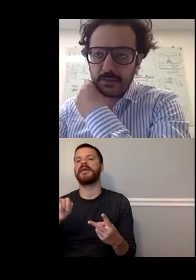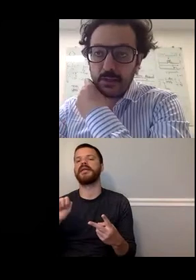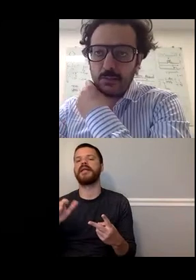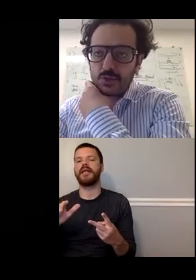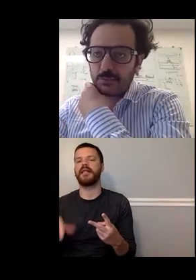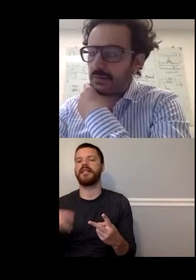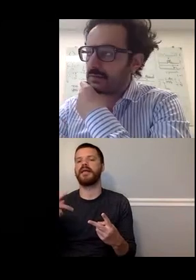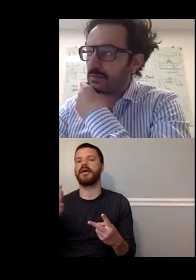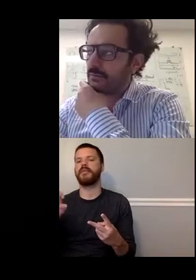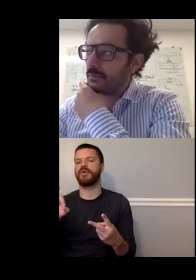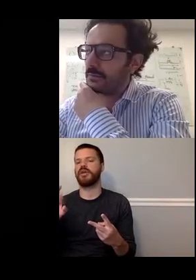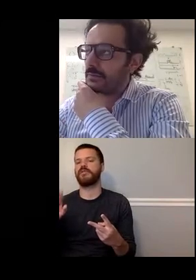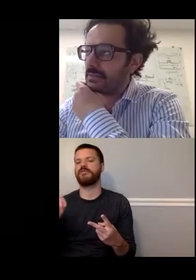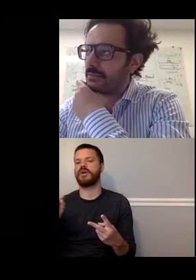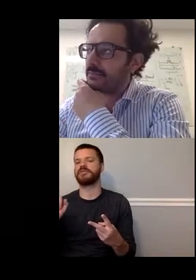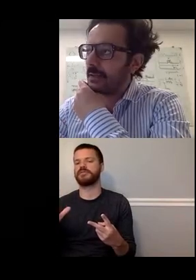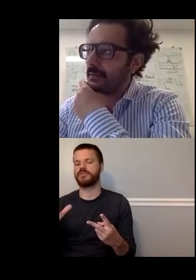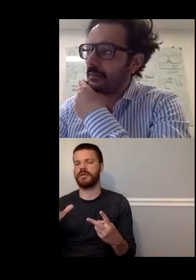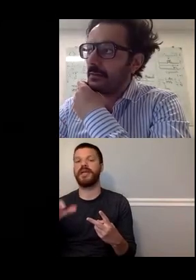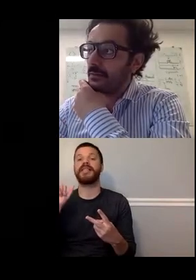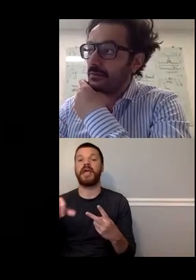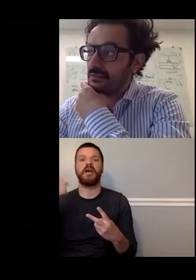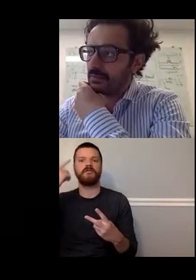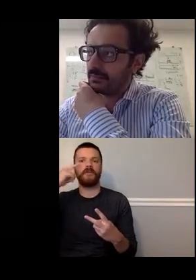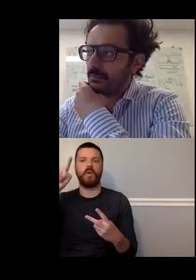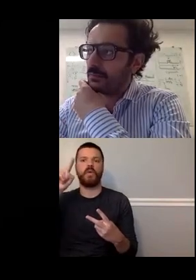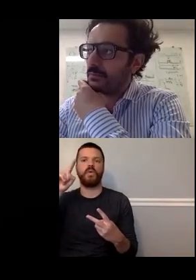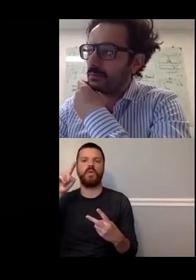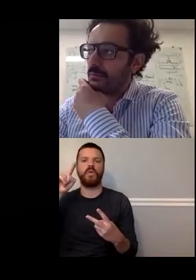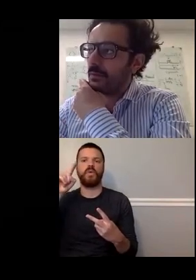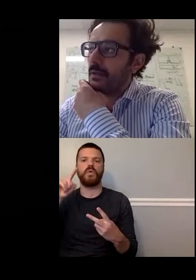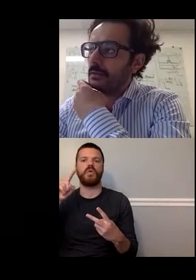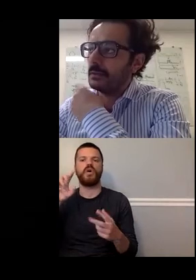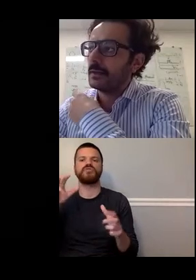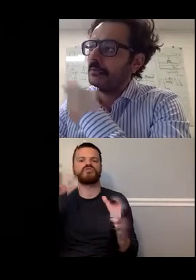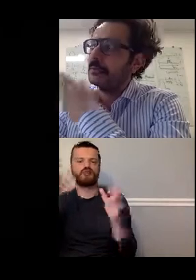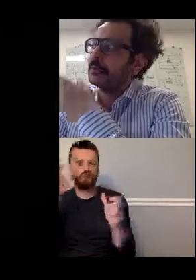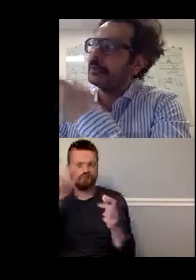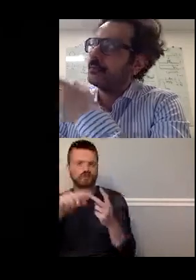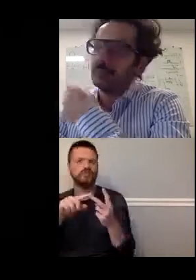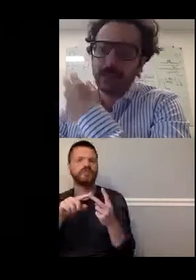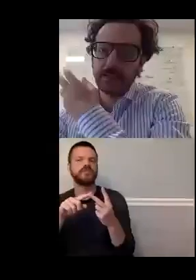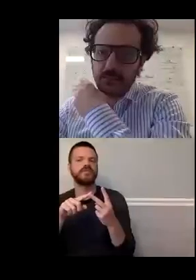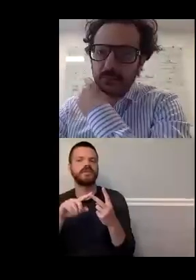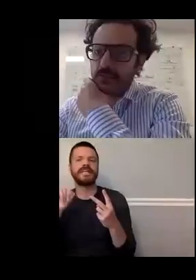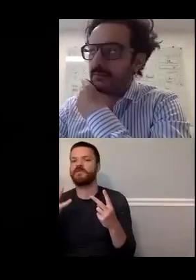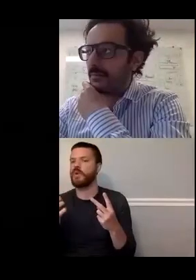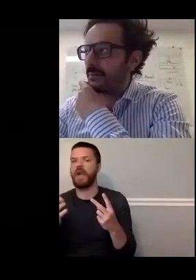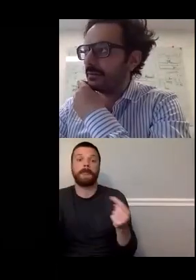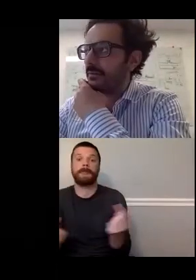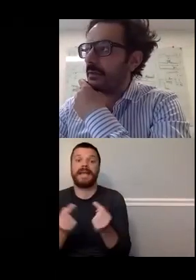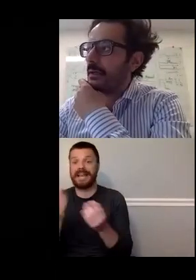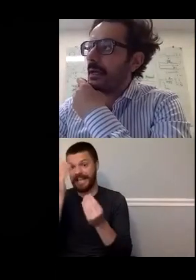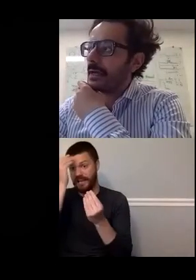involved in emotional processing, if you want, receive direct nociceptive input. So direct, if you want, pain information from